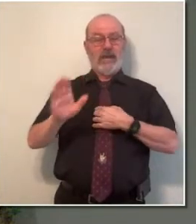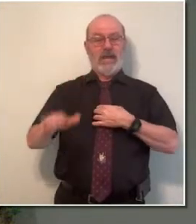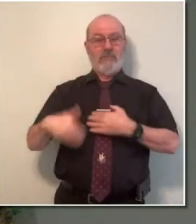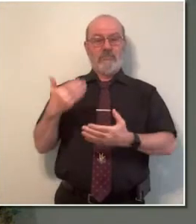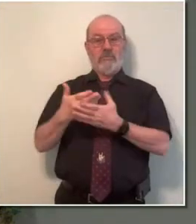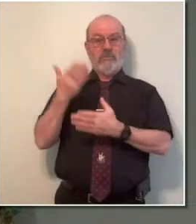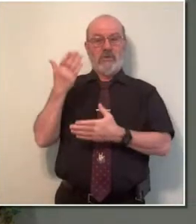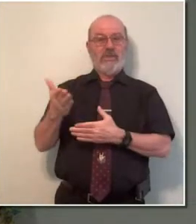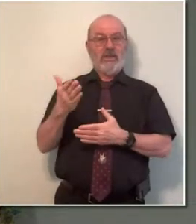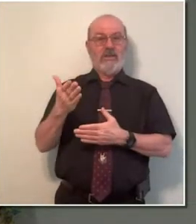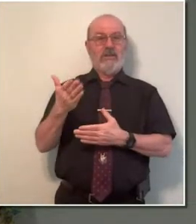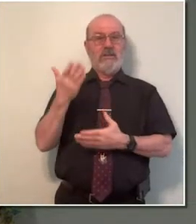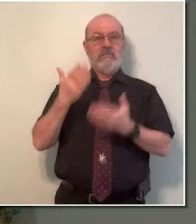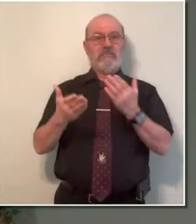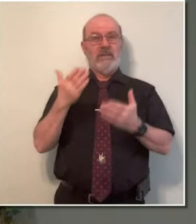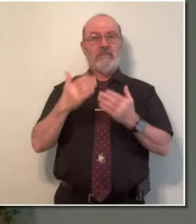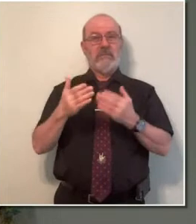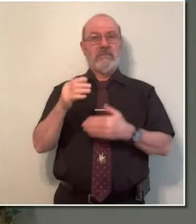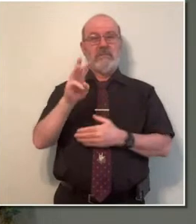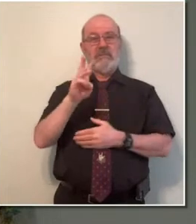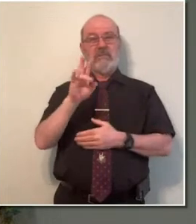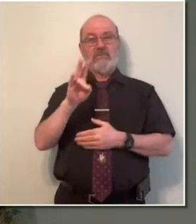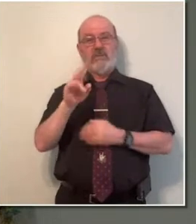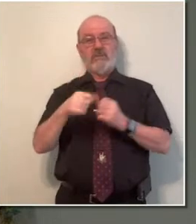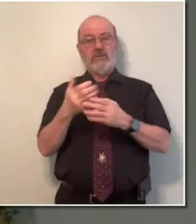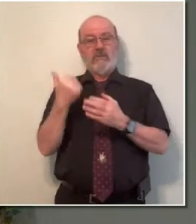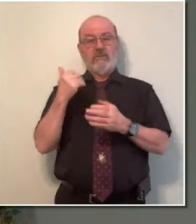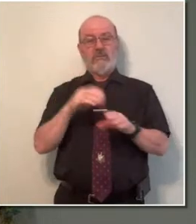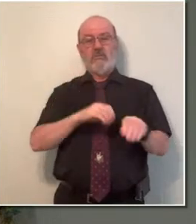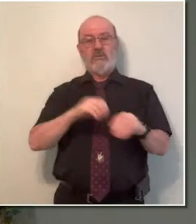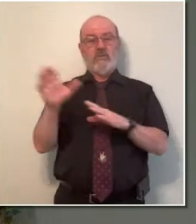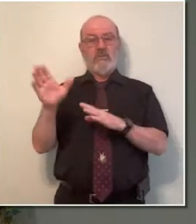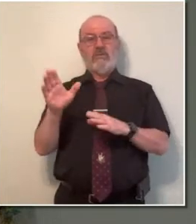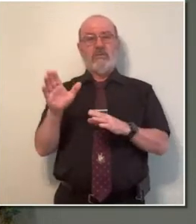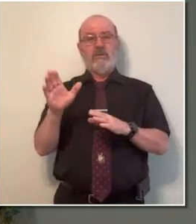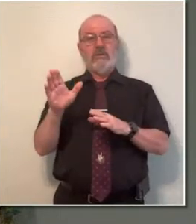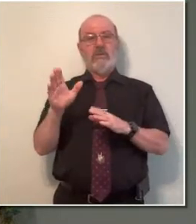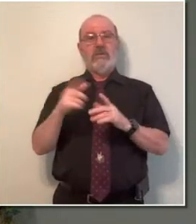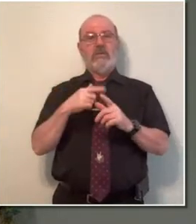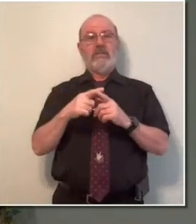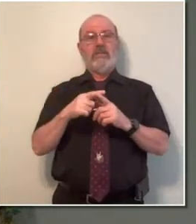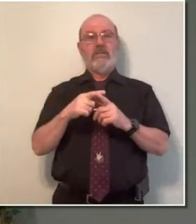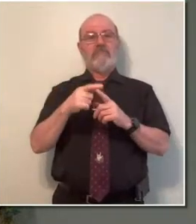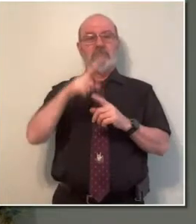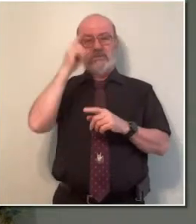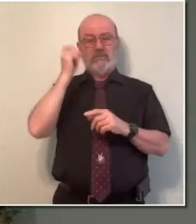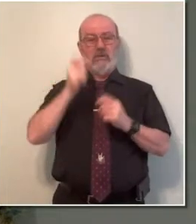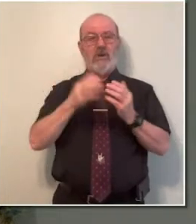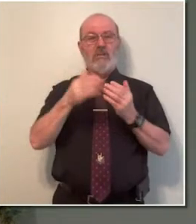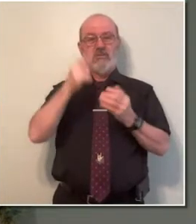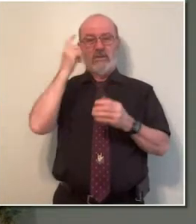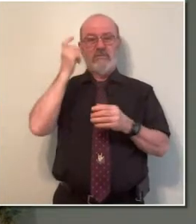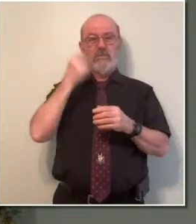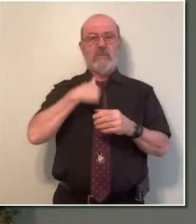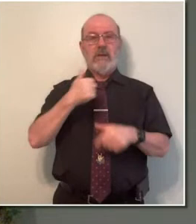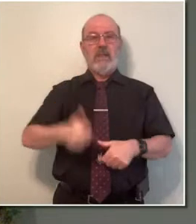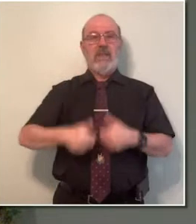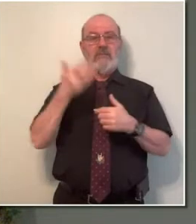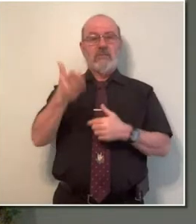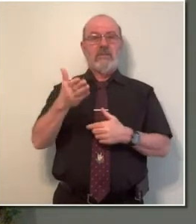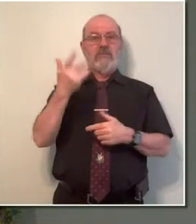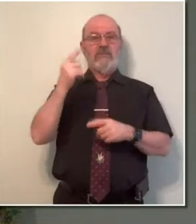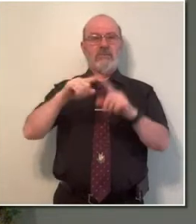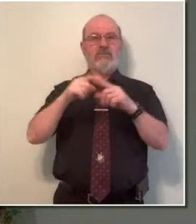spent probably 6 or 7 years before we moved away. And then every summer, or almost every summer of my life, was there for various